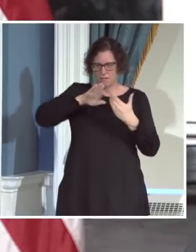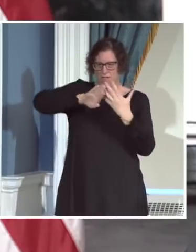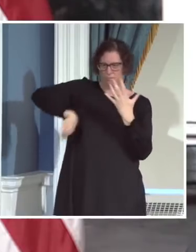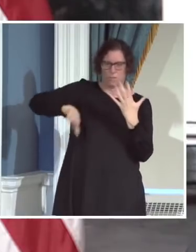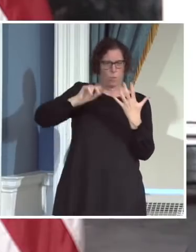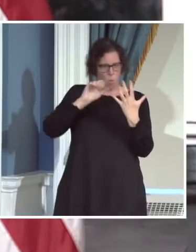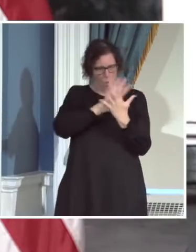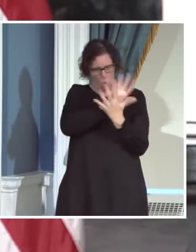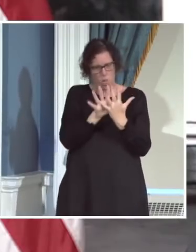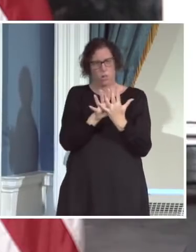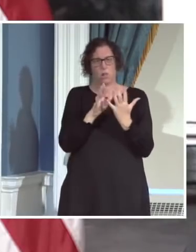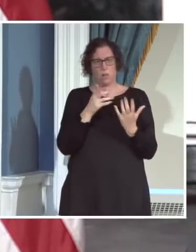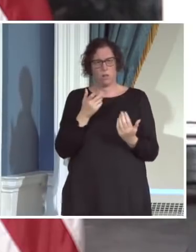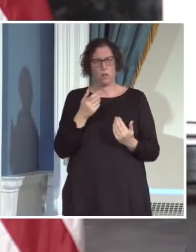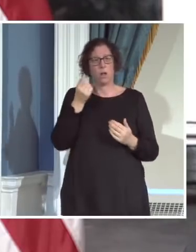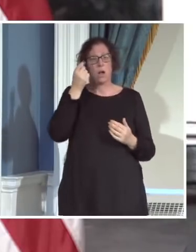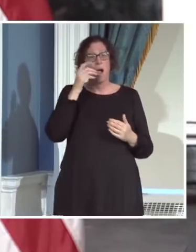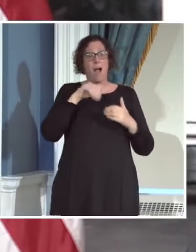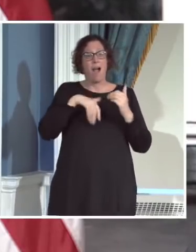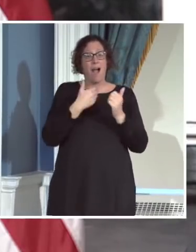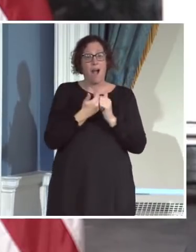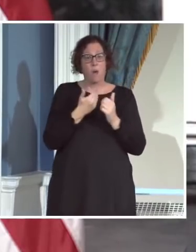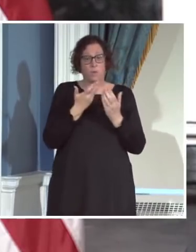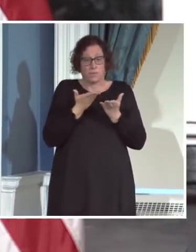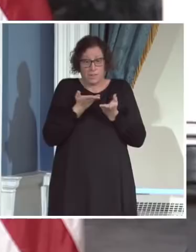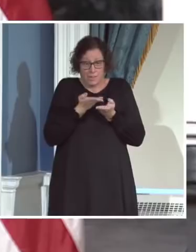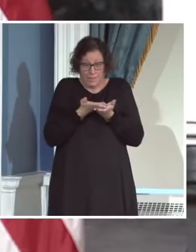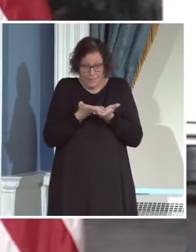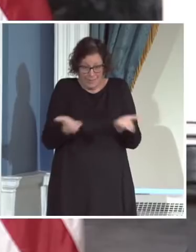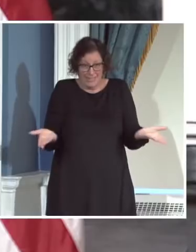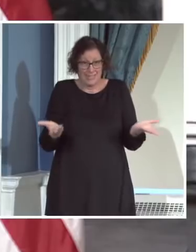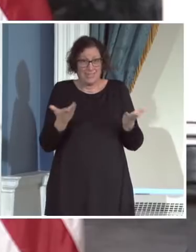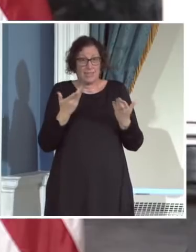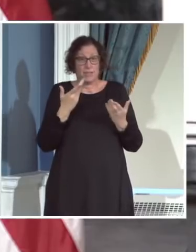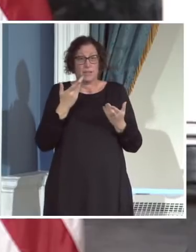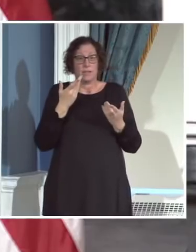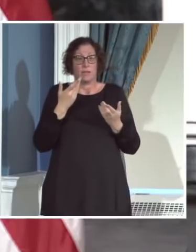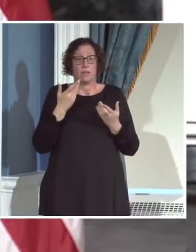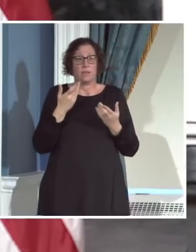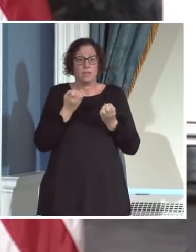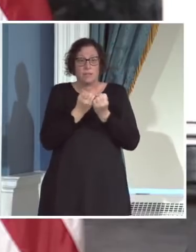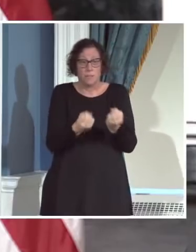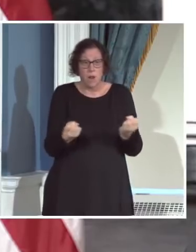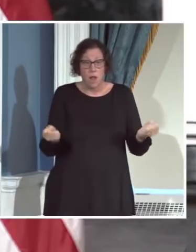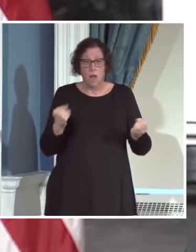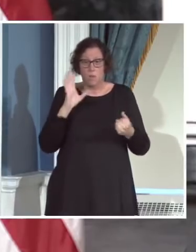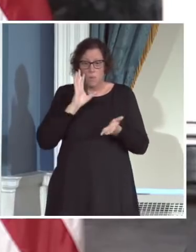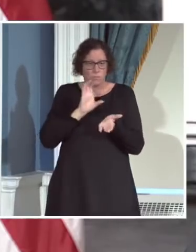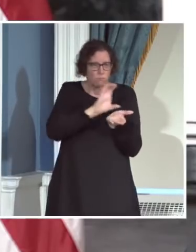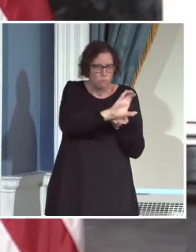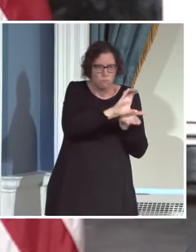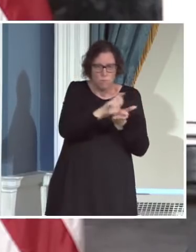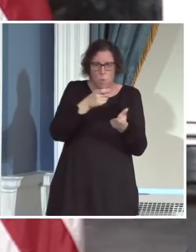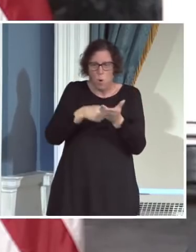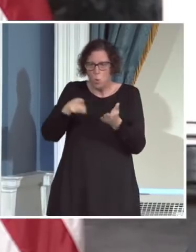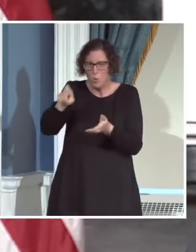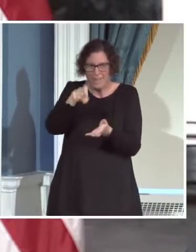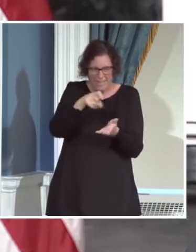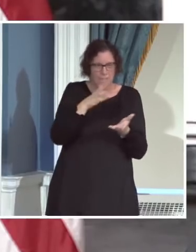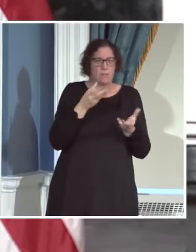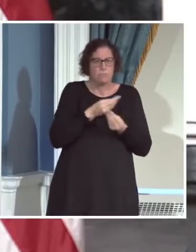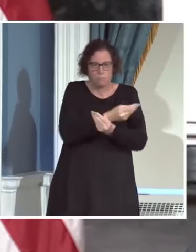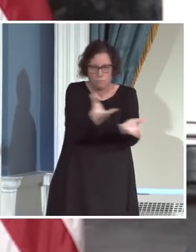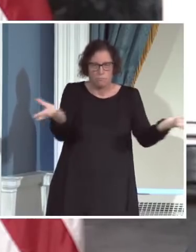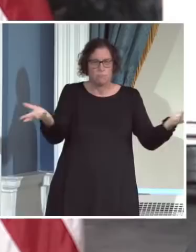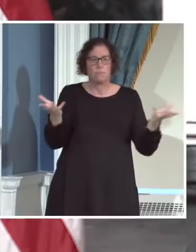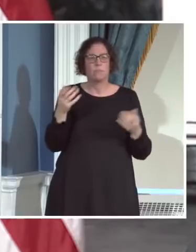again. Public, voluntary, independent, does not matter. All the hospitals. What we are going to do in terms of Staten Island, of